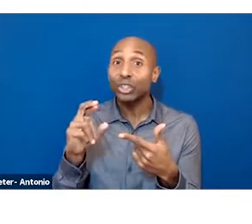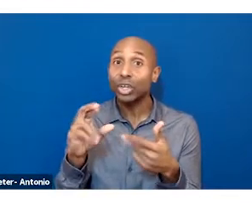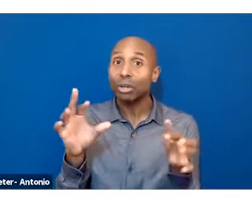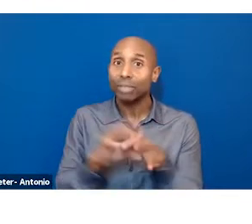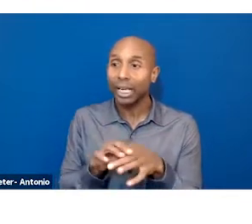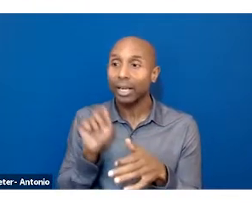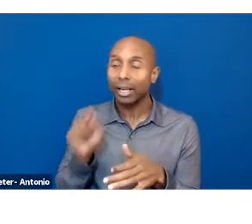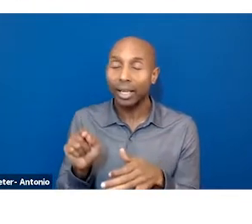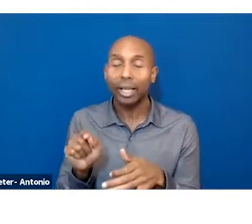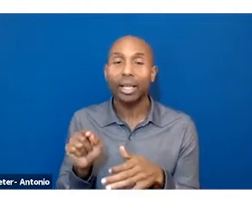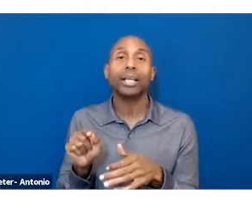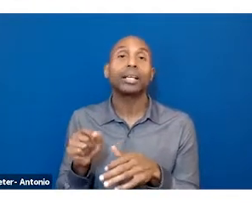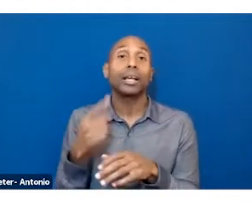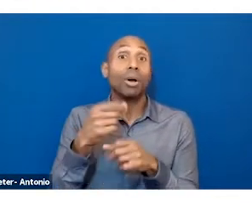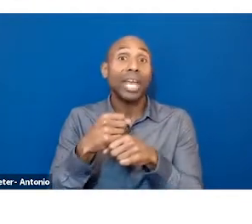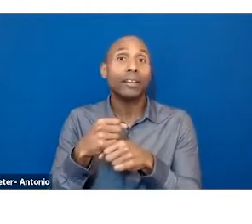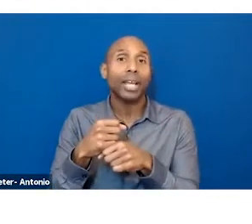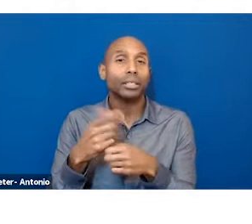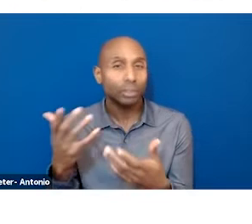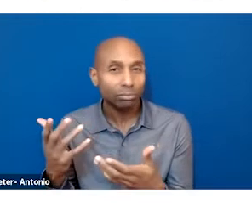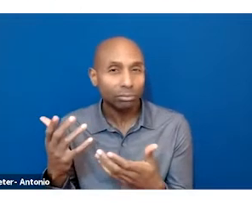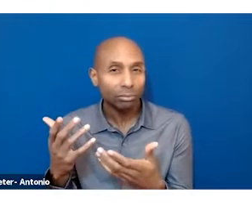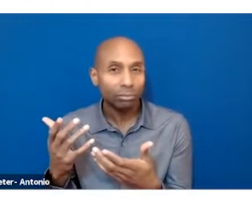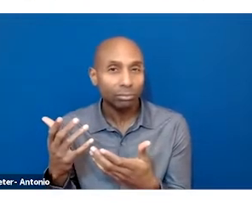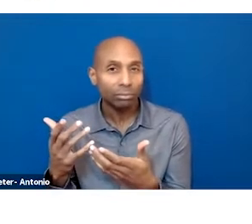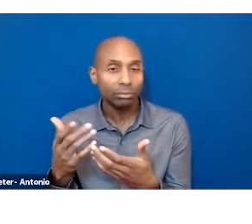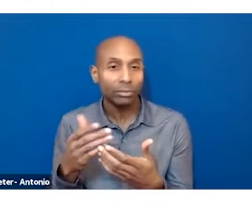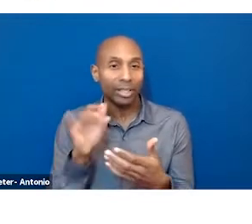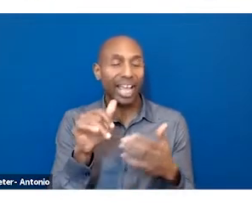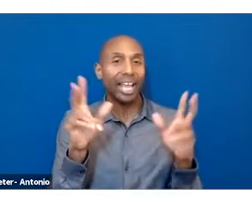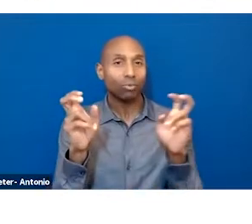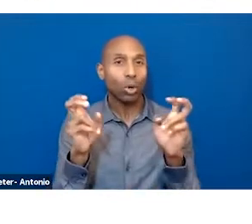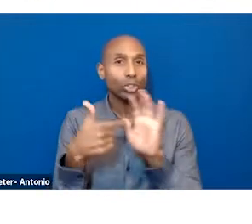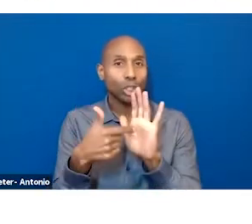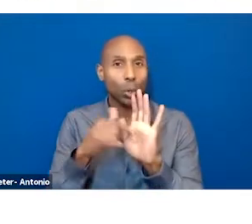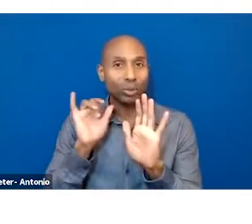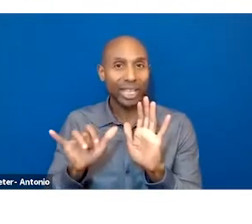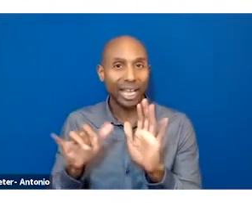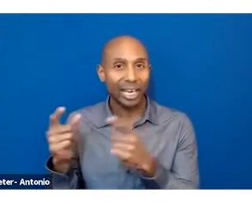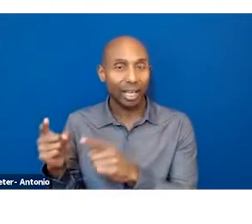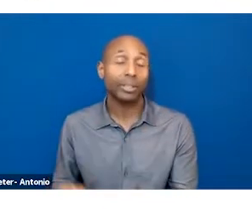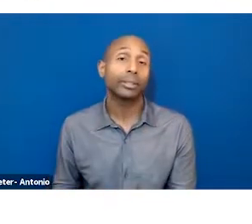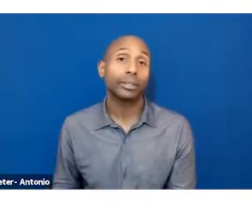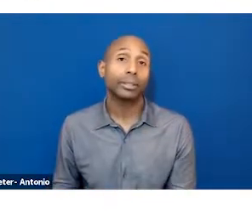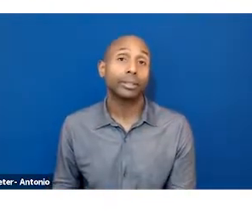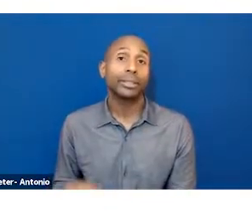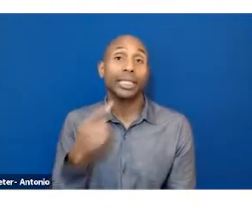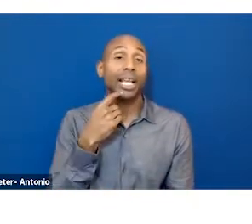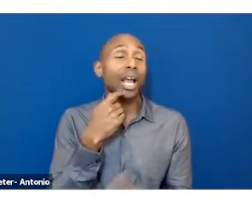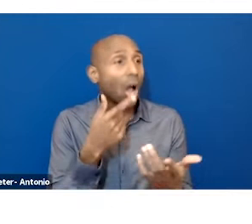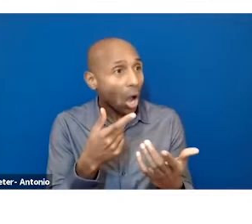color, and here Asian women in particular, provided a cultural rationale for slashing work